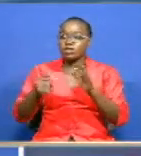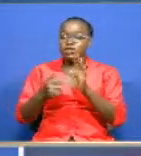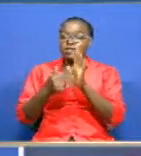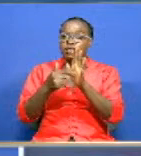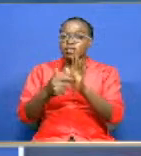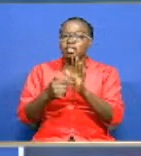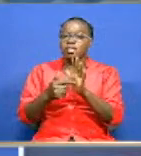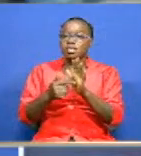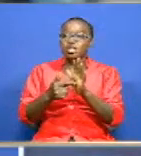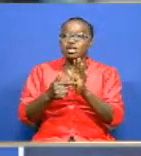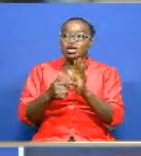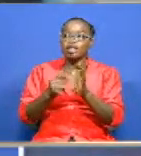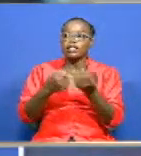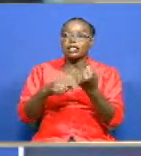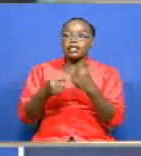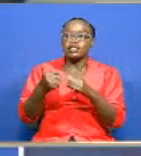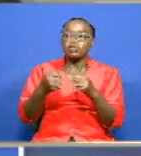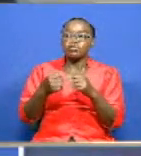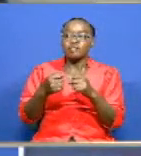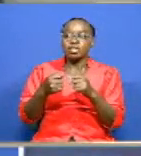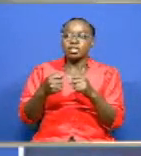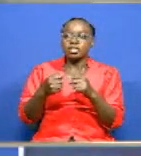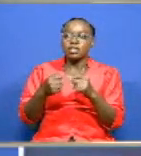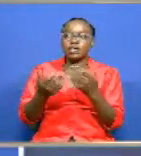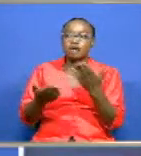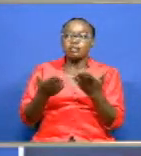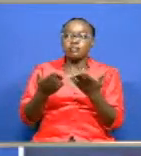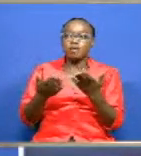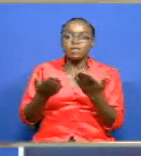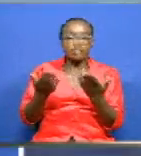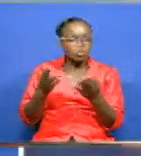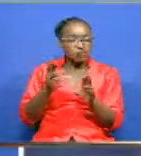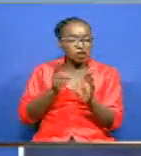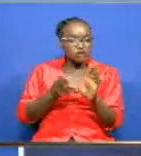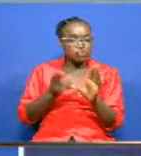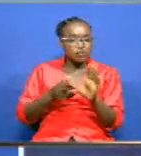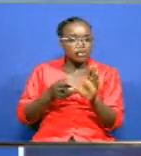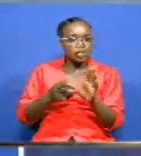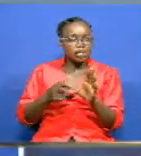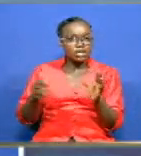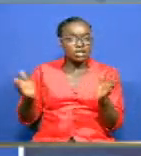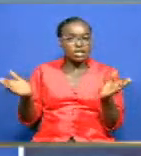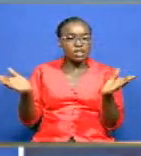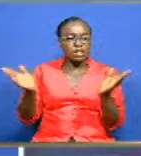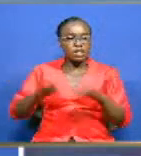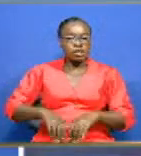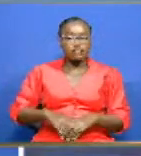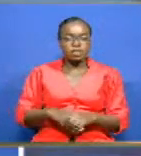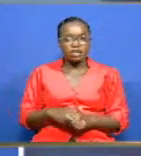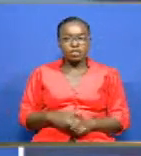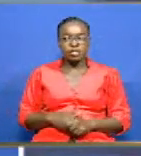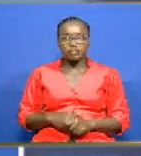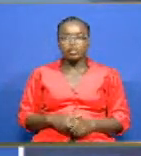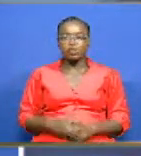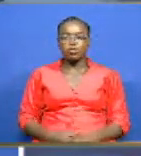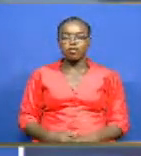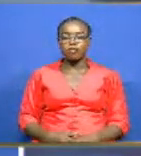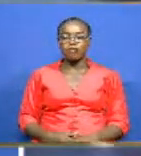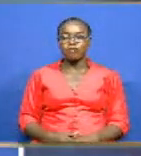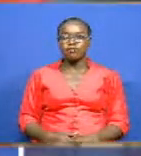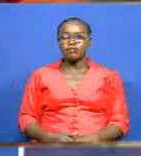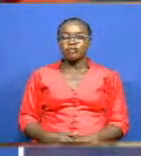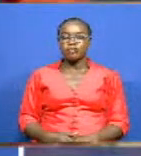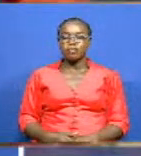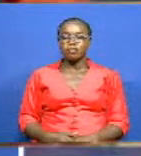the MCAs activated during the flight may have played a role in the crash. Regina Manyara reporting for Channel One